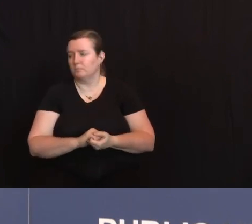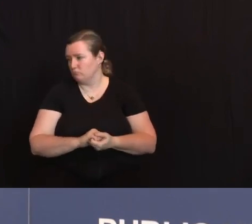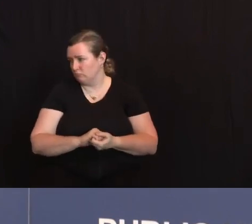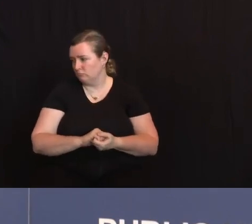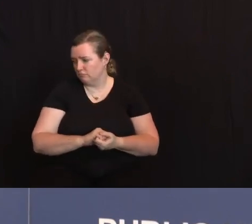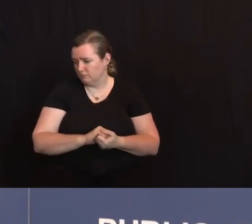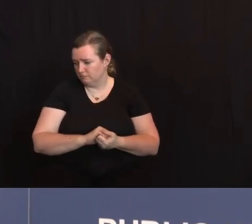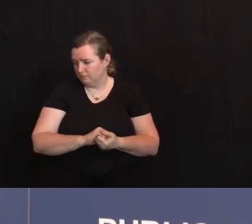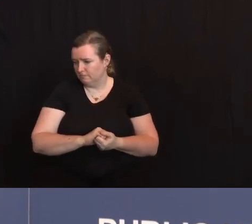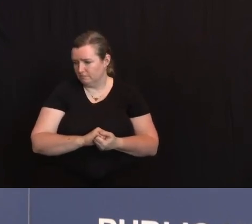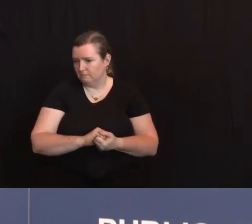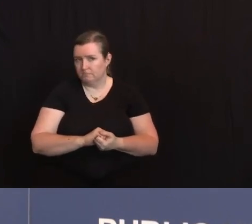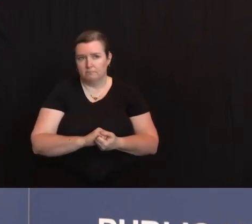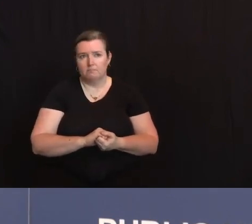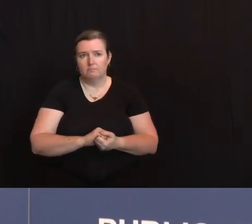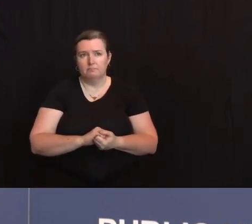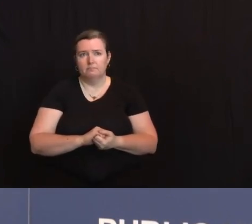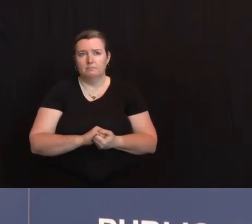One of the things